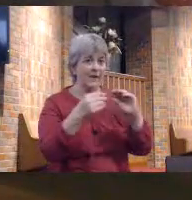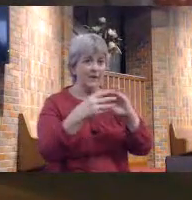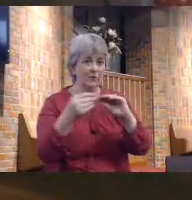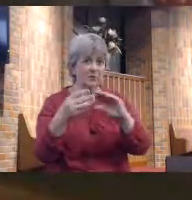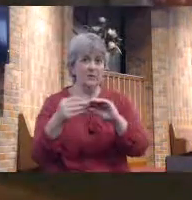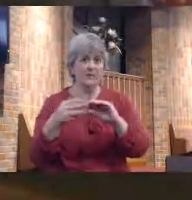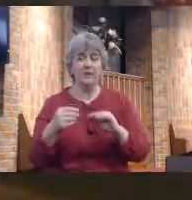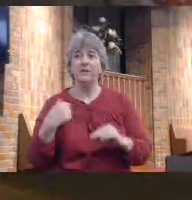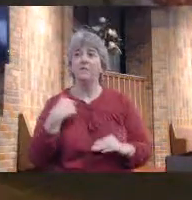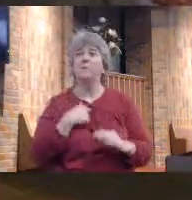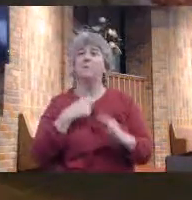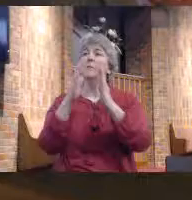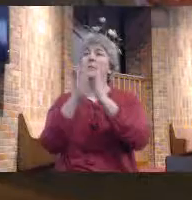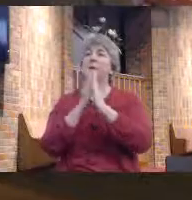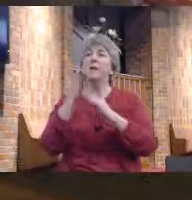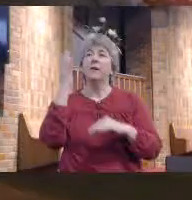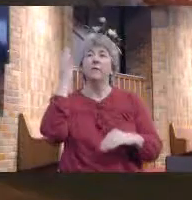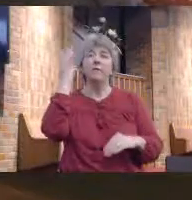Why do we pray?